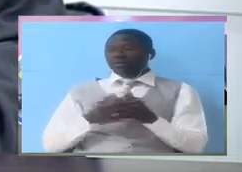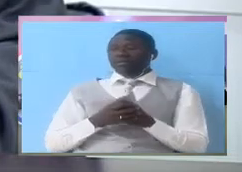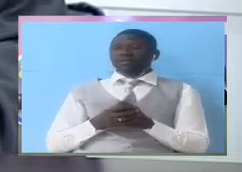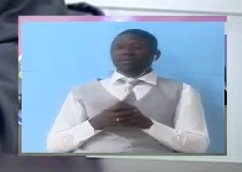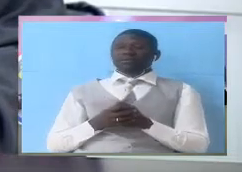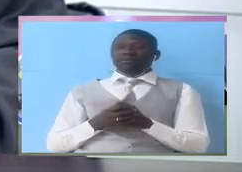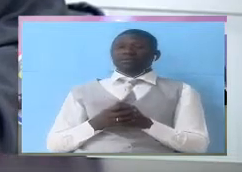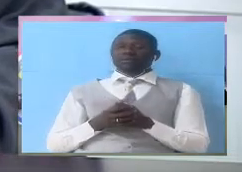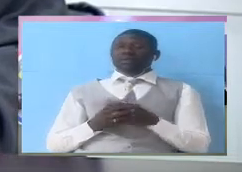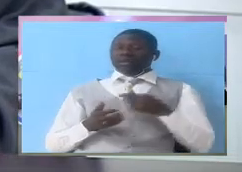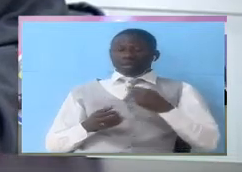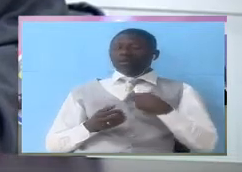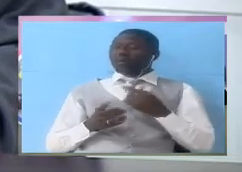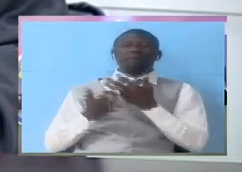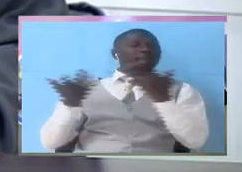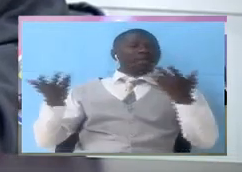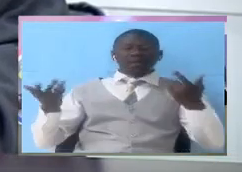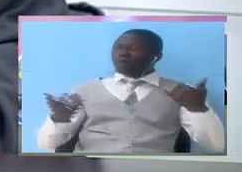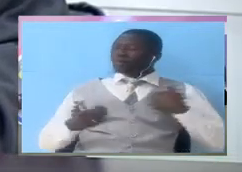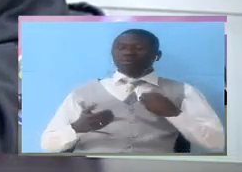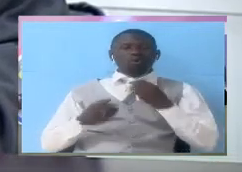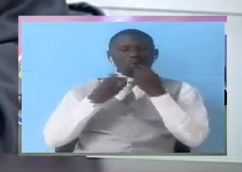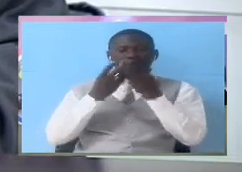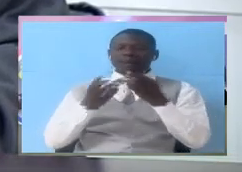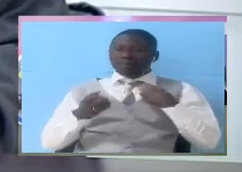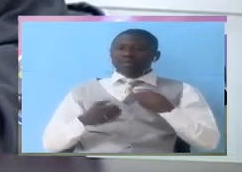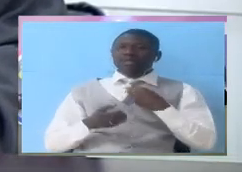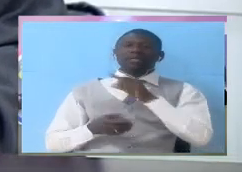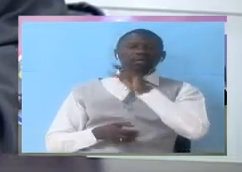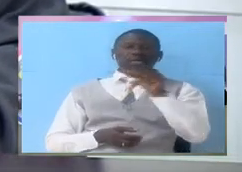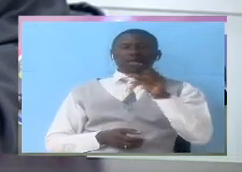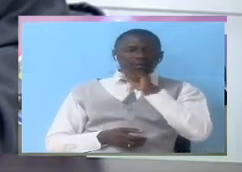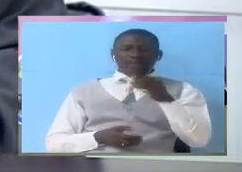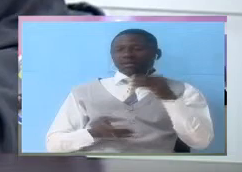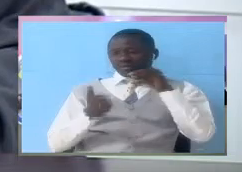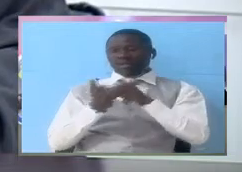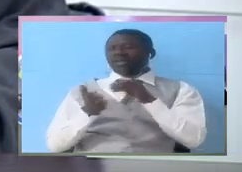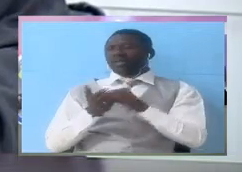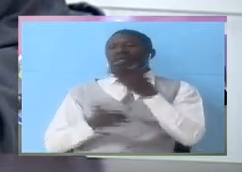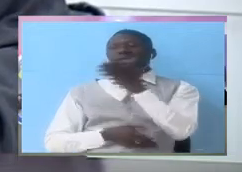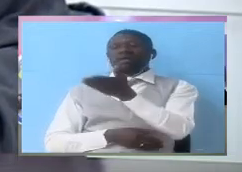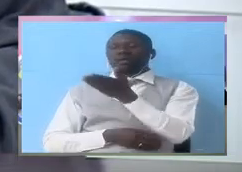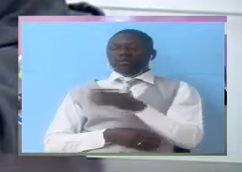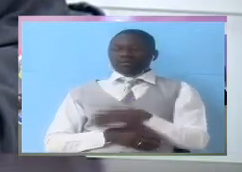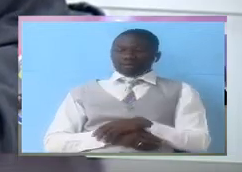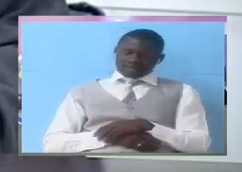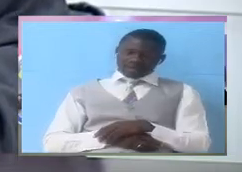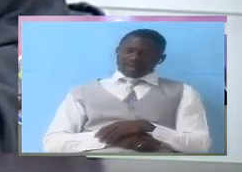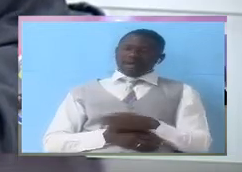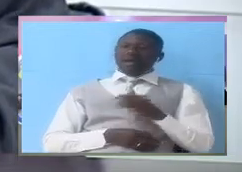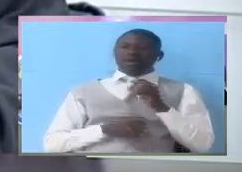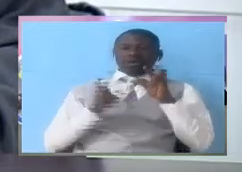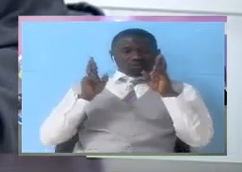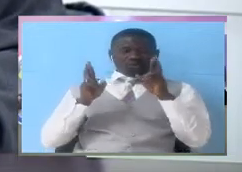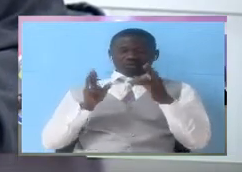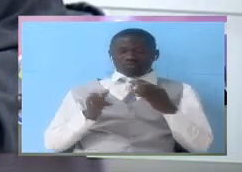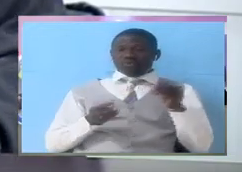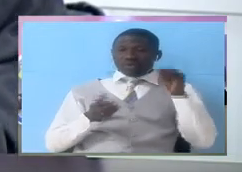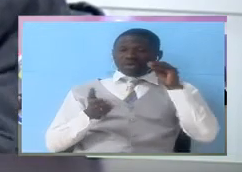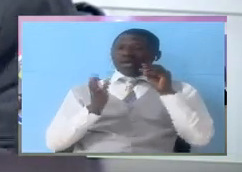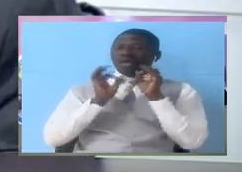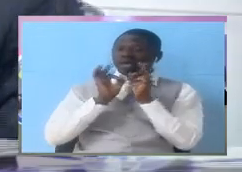will be adversely named. Et dañ ma di bugg di tuddu say bu nek. I wish to put this on the record. Li na dama bugga ko tek mu ci rew bi mu leer.